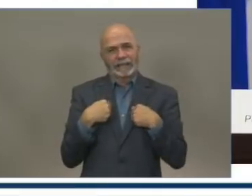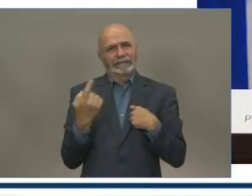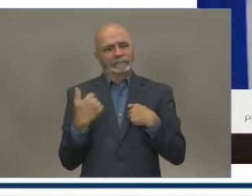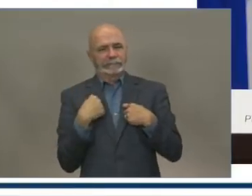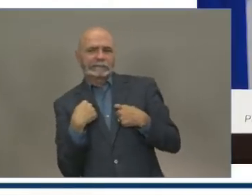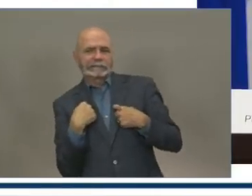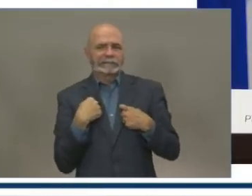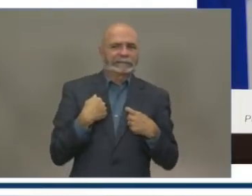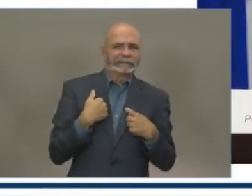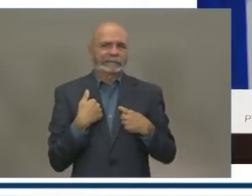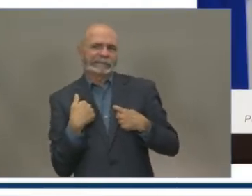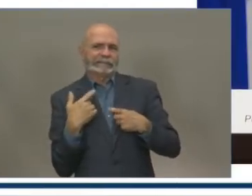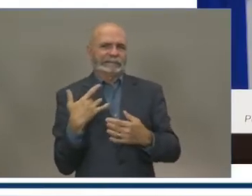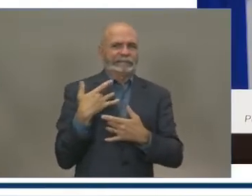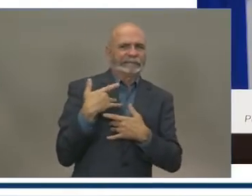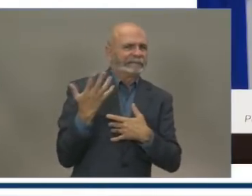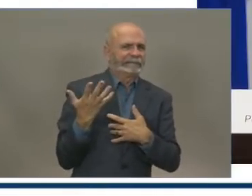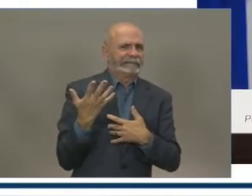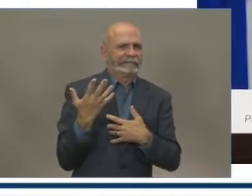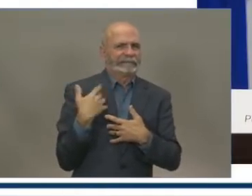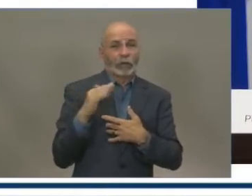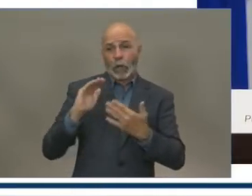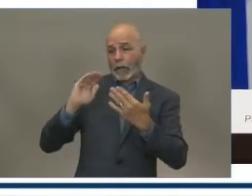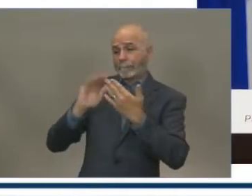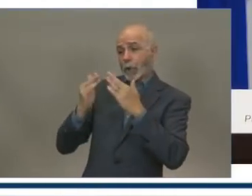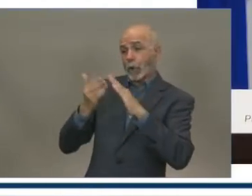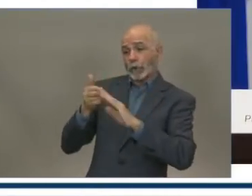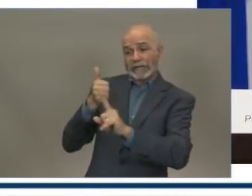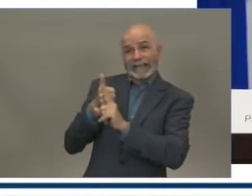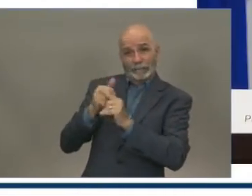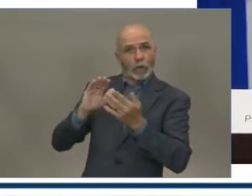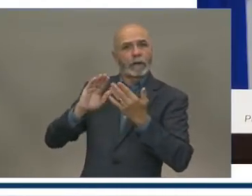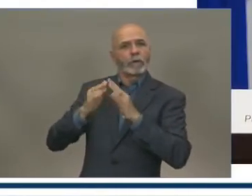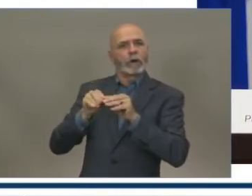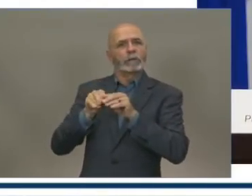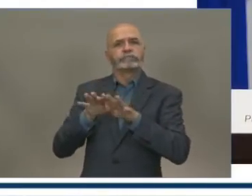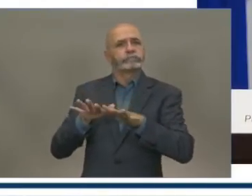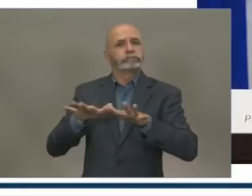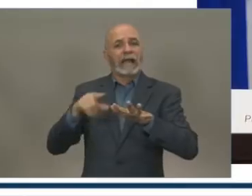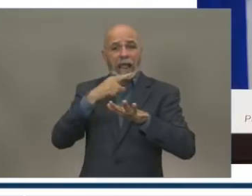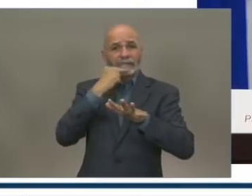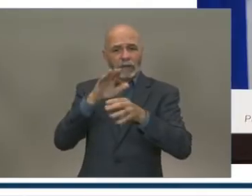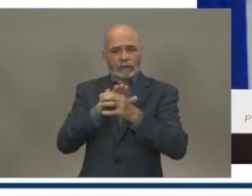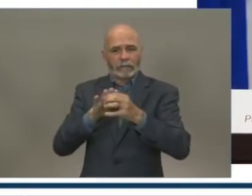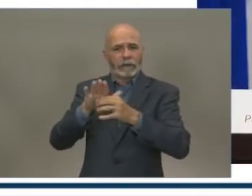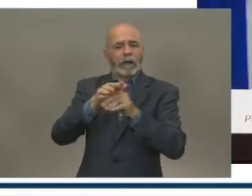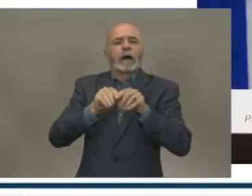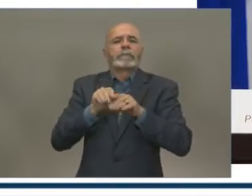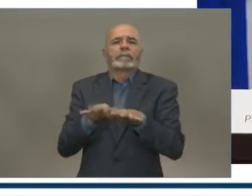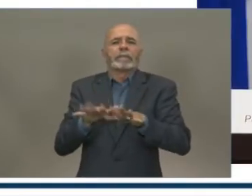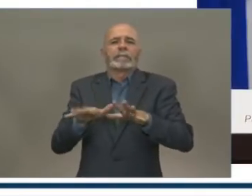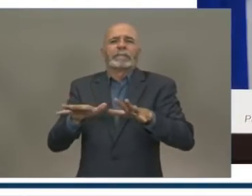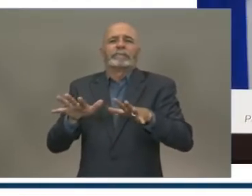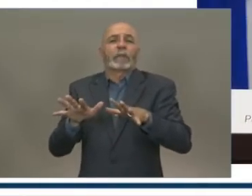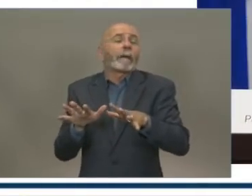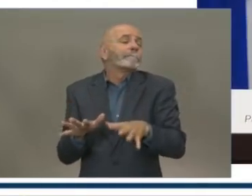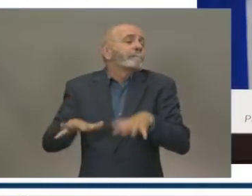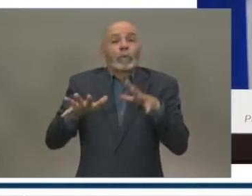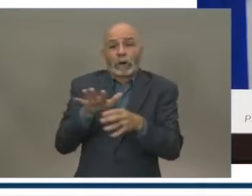things. Community spread continues in Halifax. It's mainly among those who are not